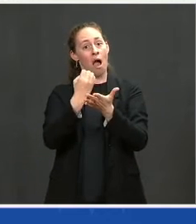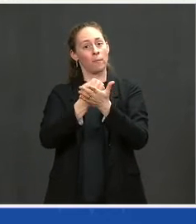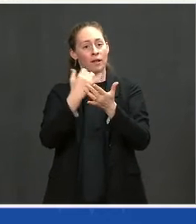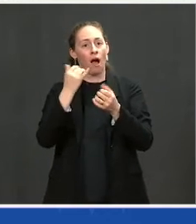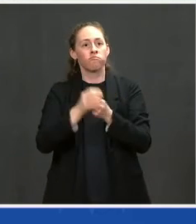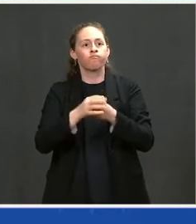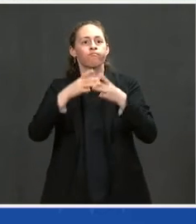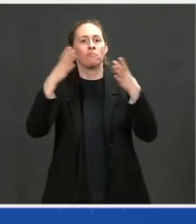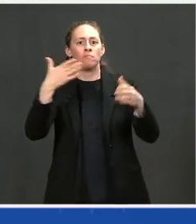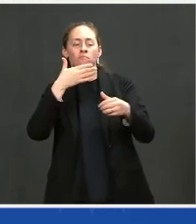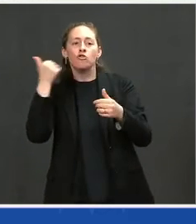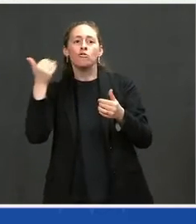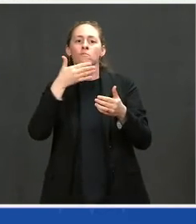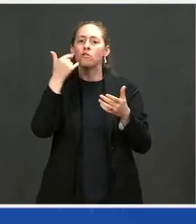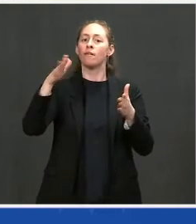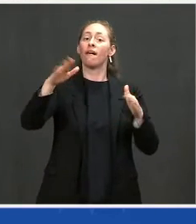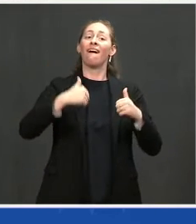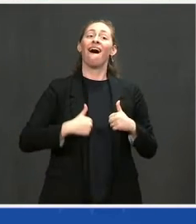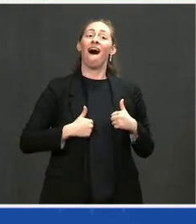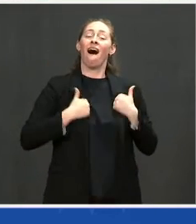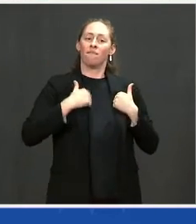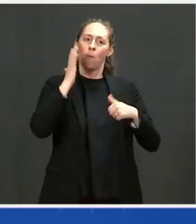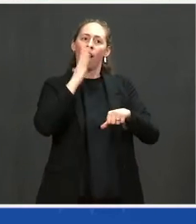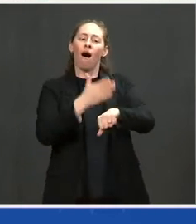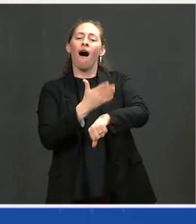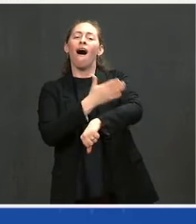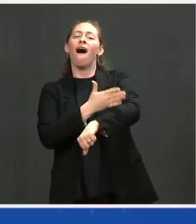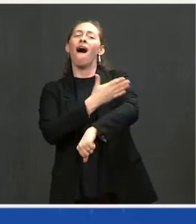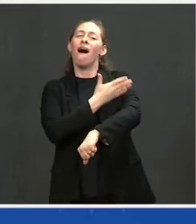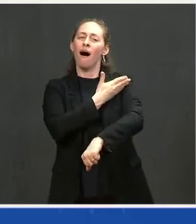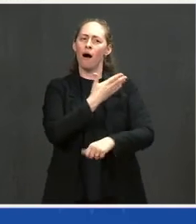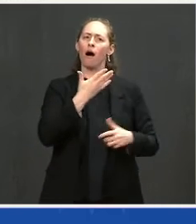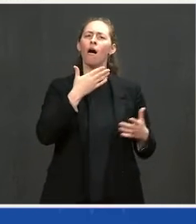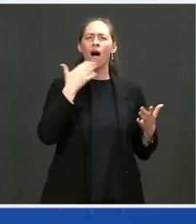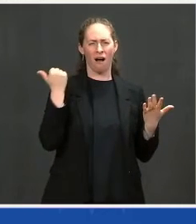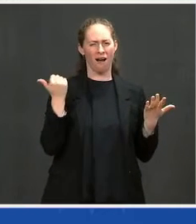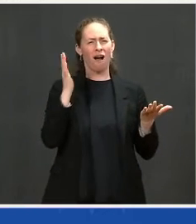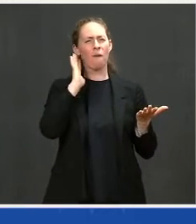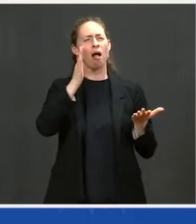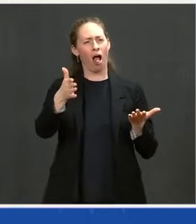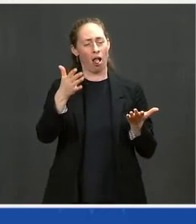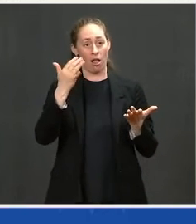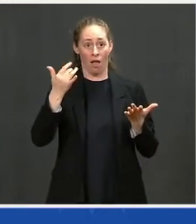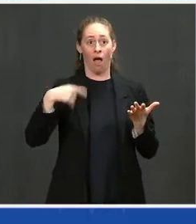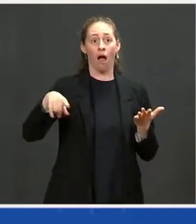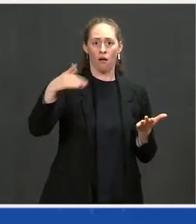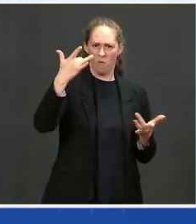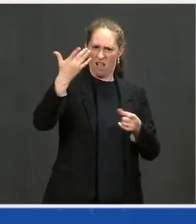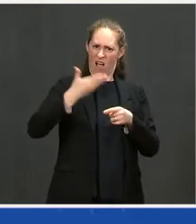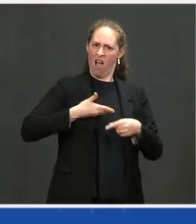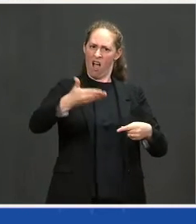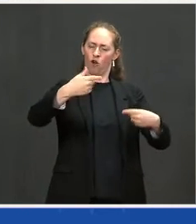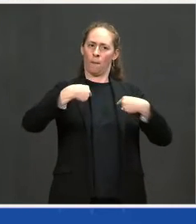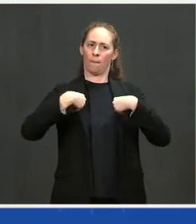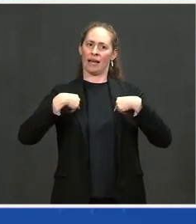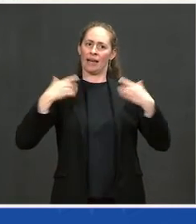So let's see what happens. All I know, I've been hired to solve problems, not create